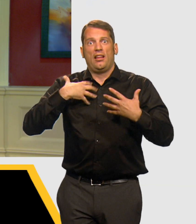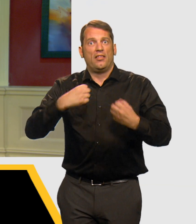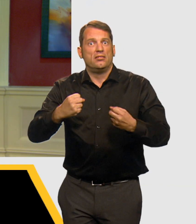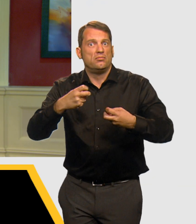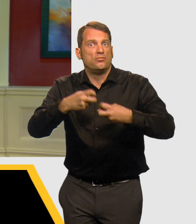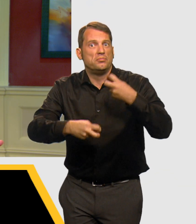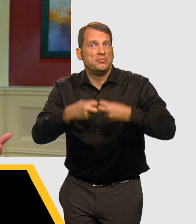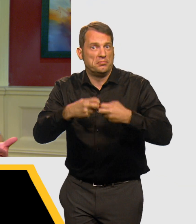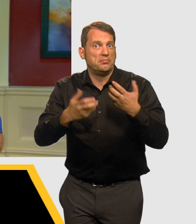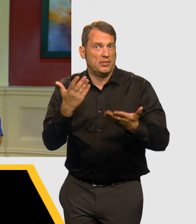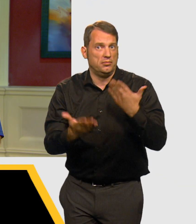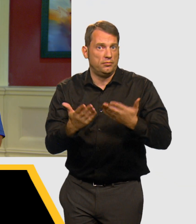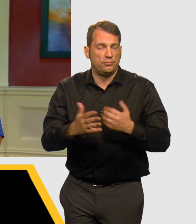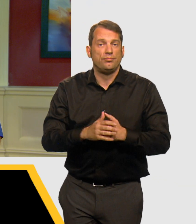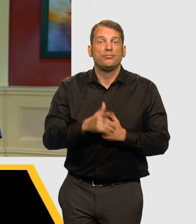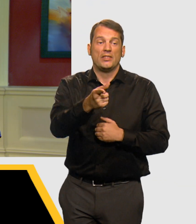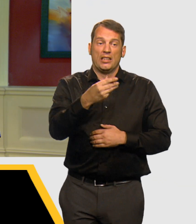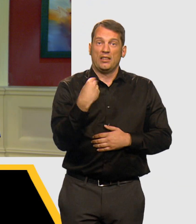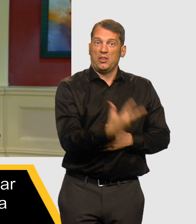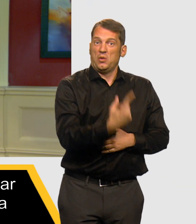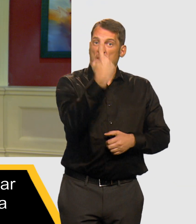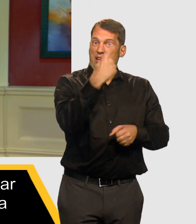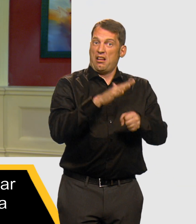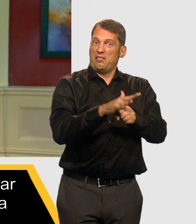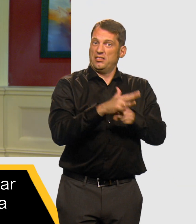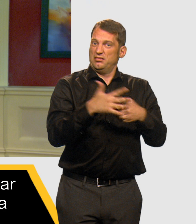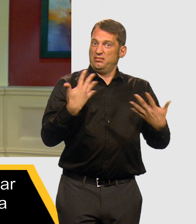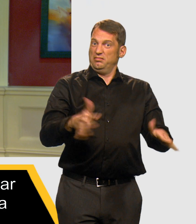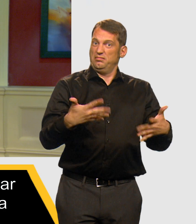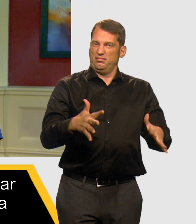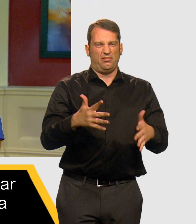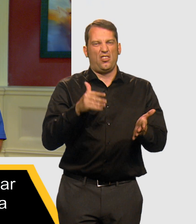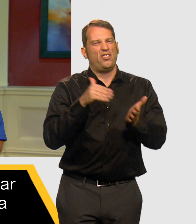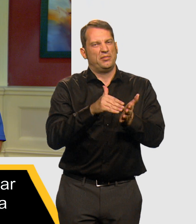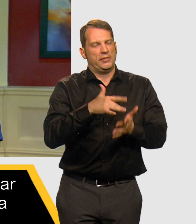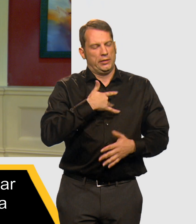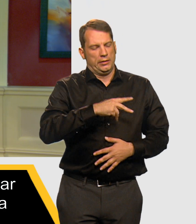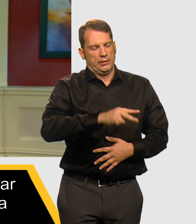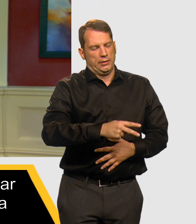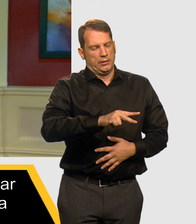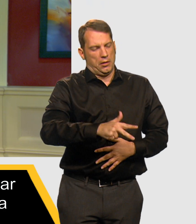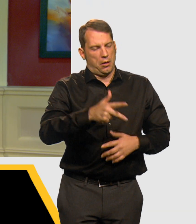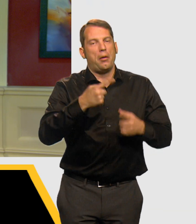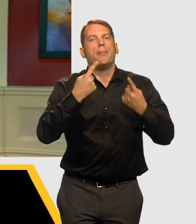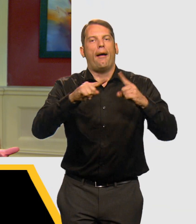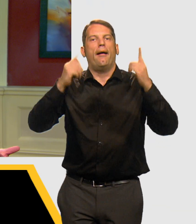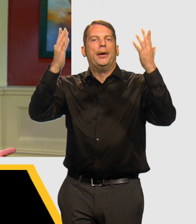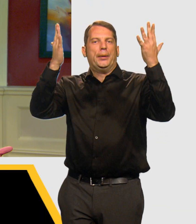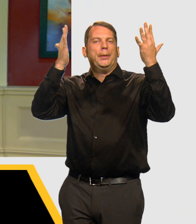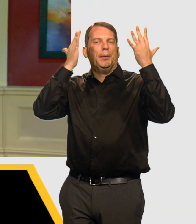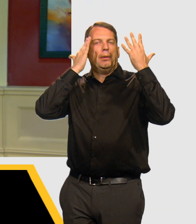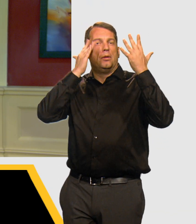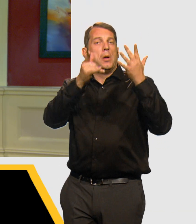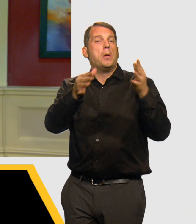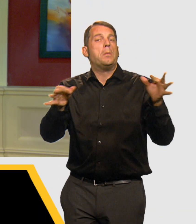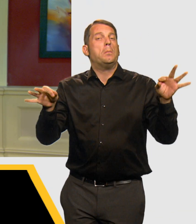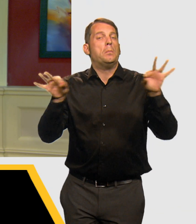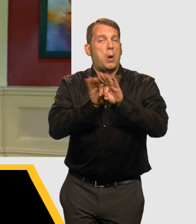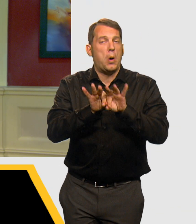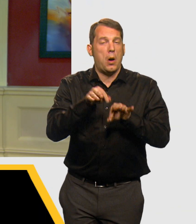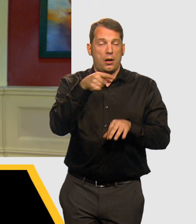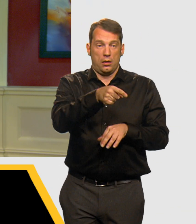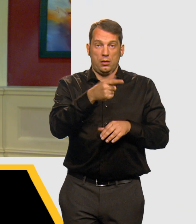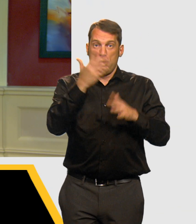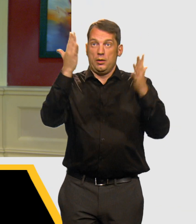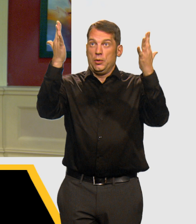The person might have other health conditions. Often, you may need additional doses of naloxone to reverse the overdose.